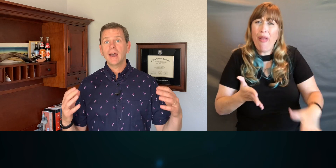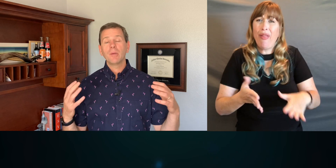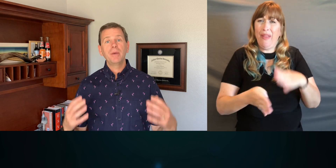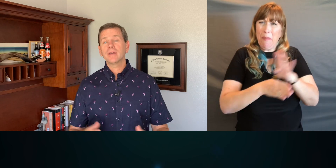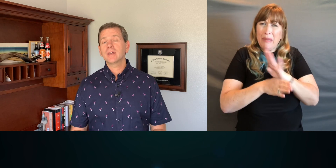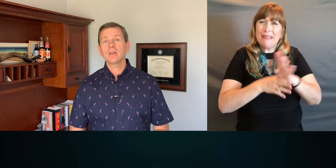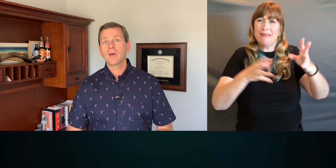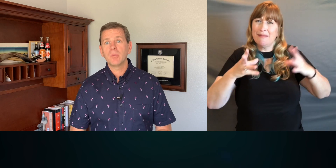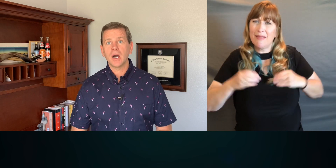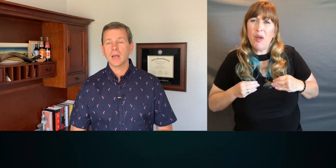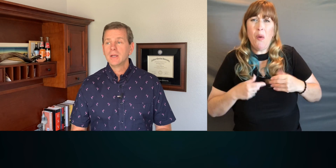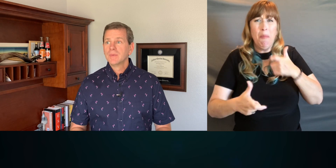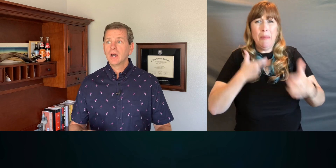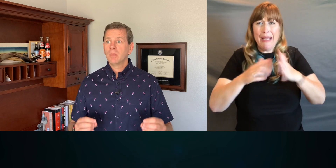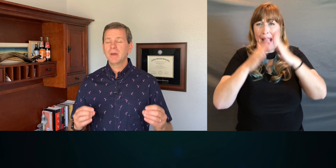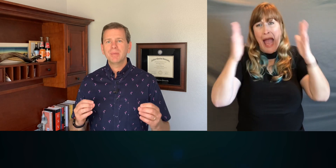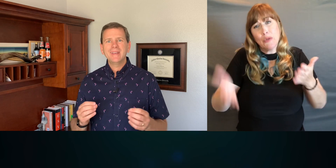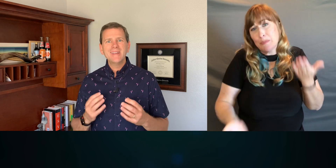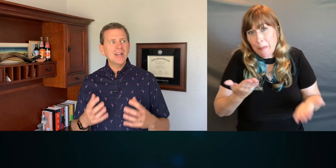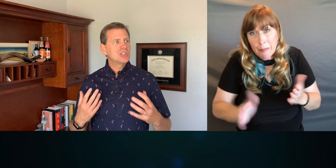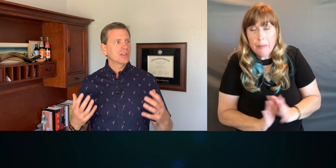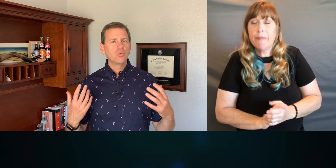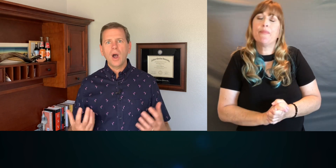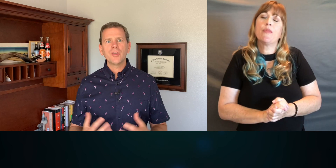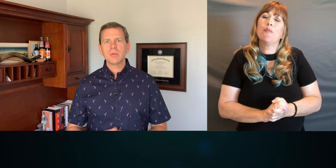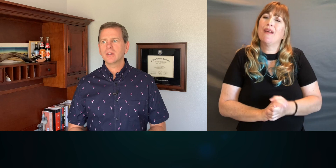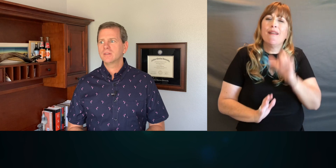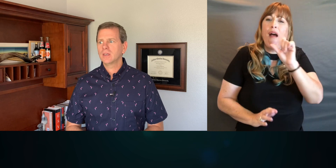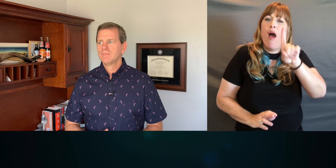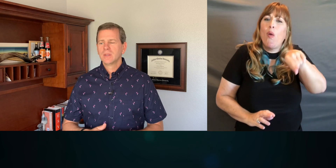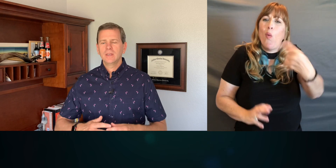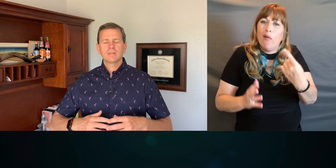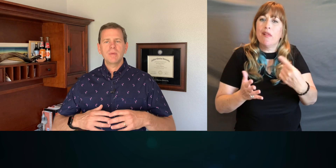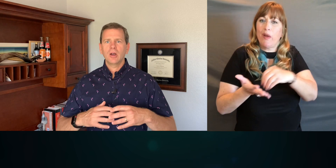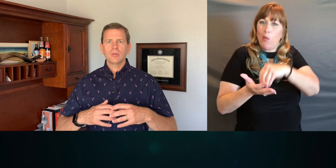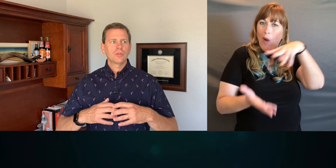probably had the biggest house on the block. But he's not just wealthy because